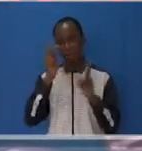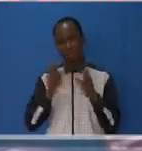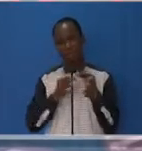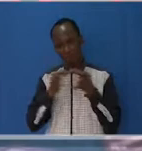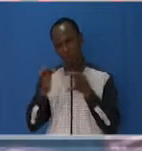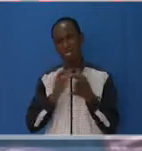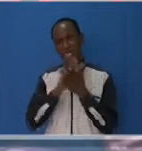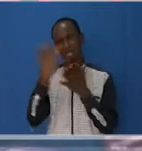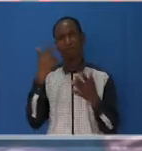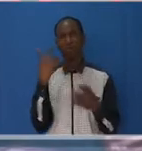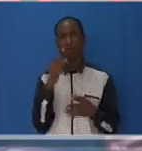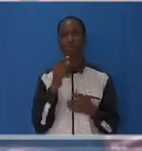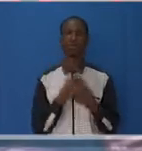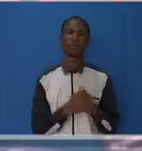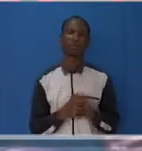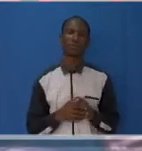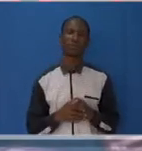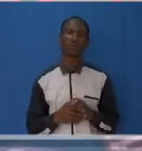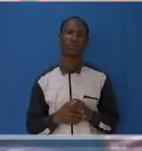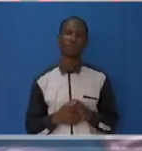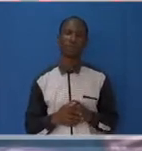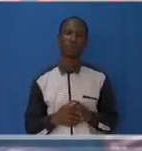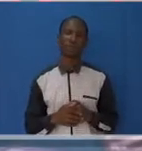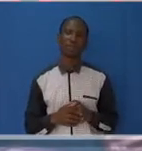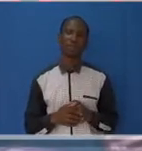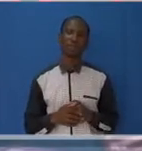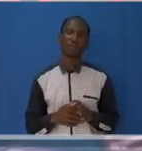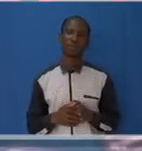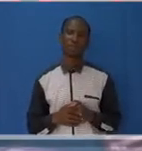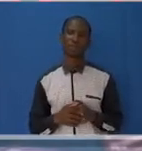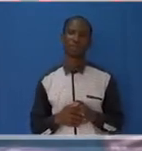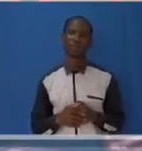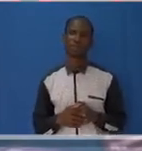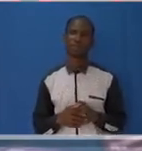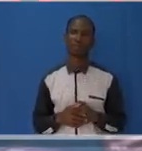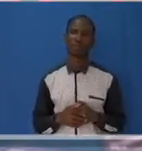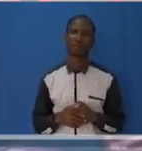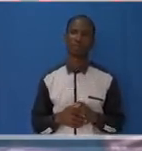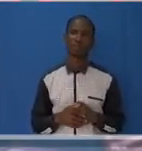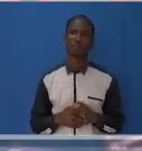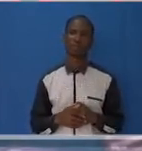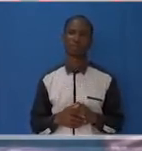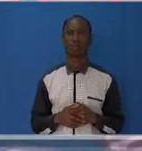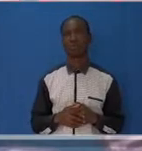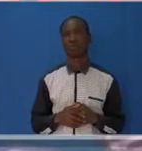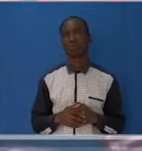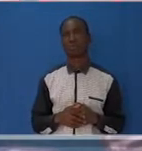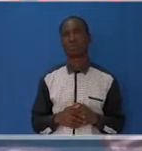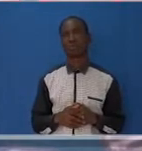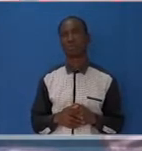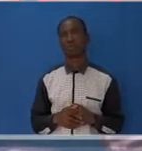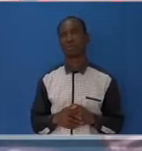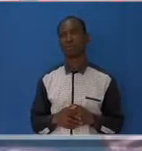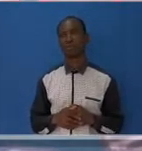kire ase enti bo modin se nkyekyere papa se